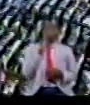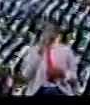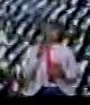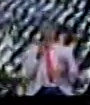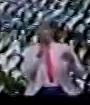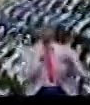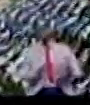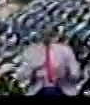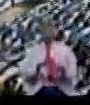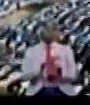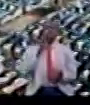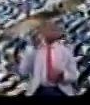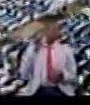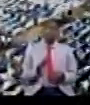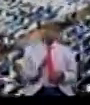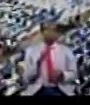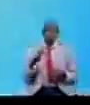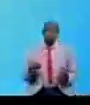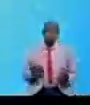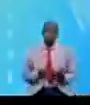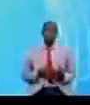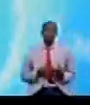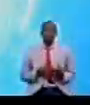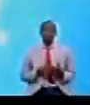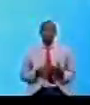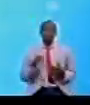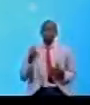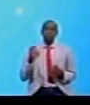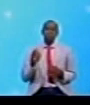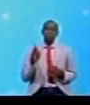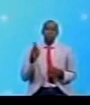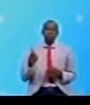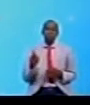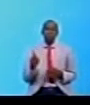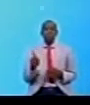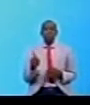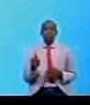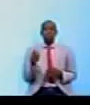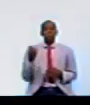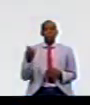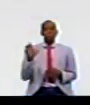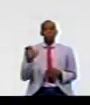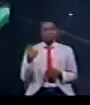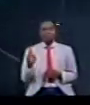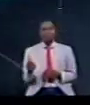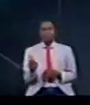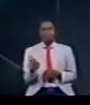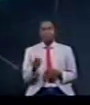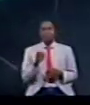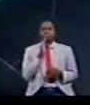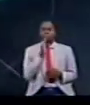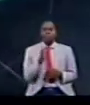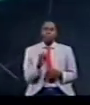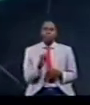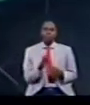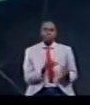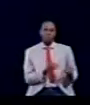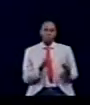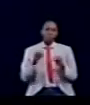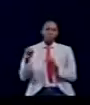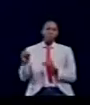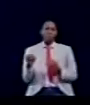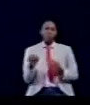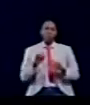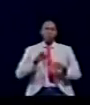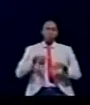they see, they don't want to go. I pray by the power and the blood, you will drag them there in the name of Jesus Christ. Amen.